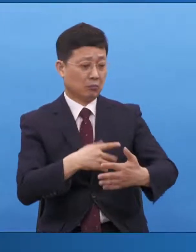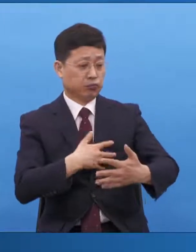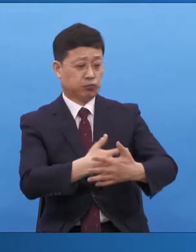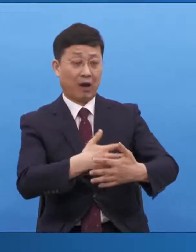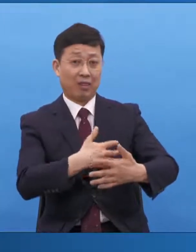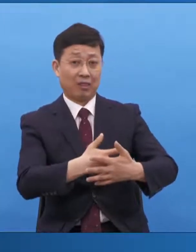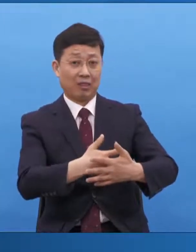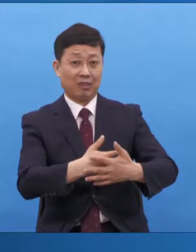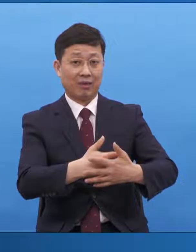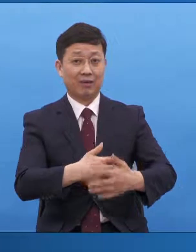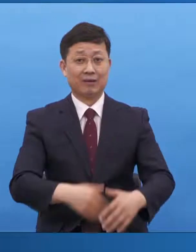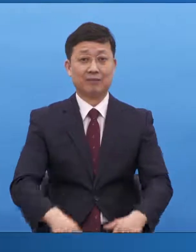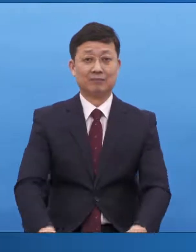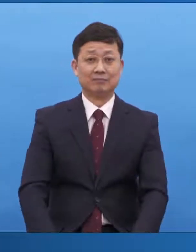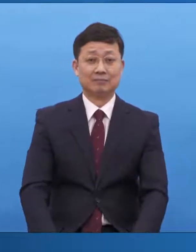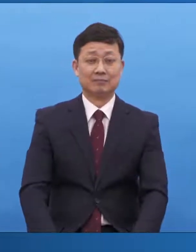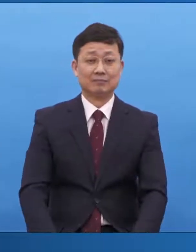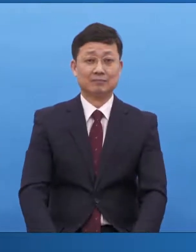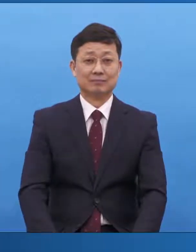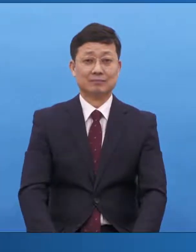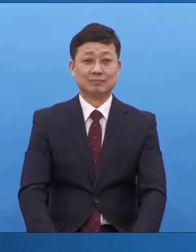not believing this, we're so anxious.